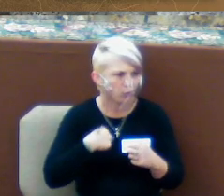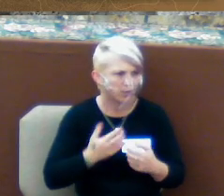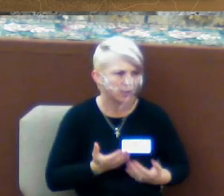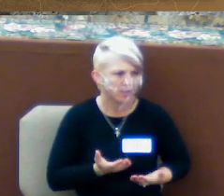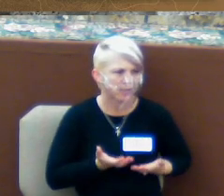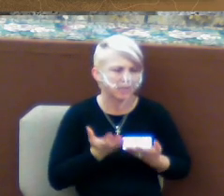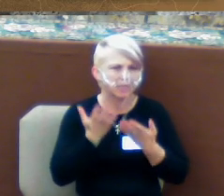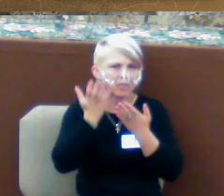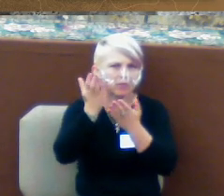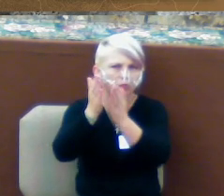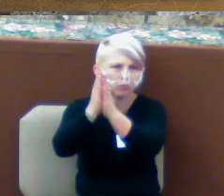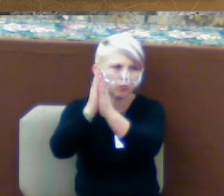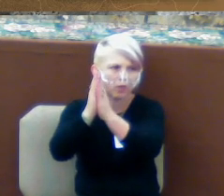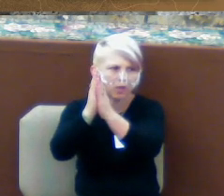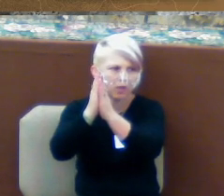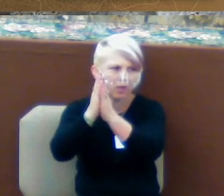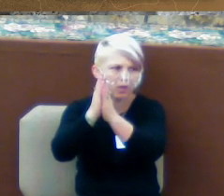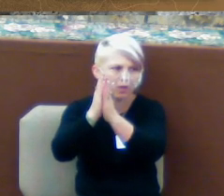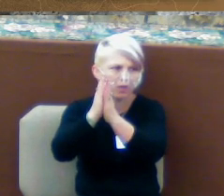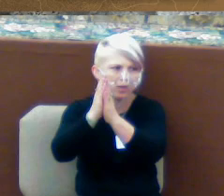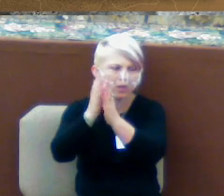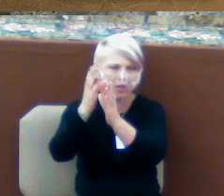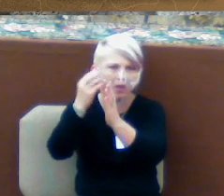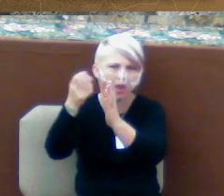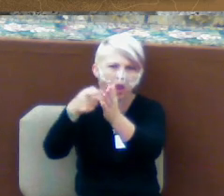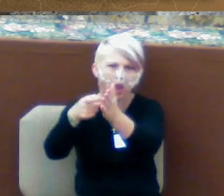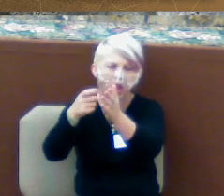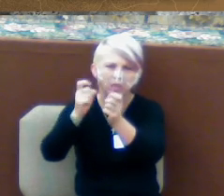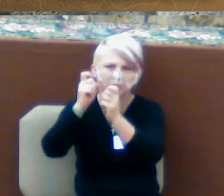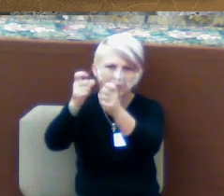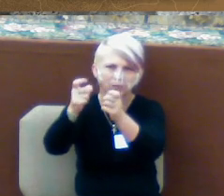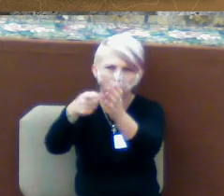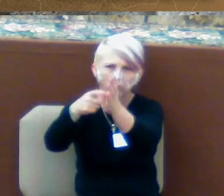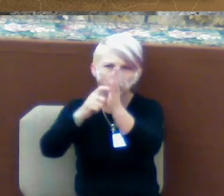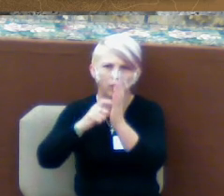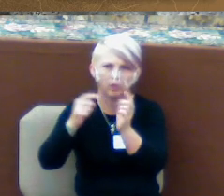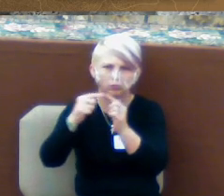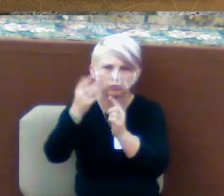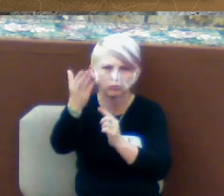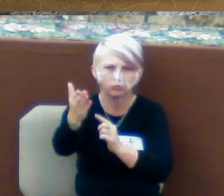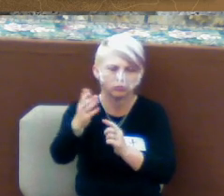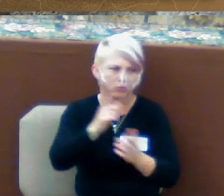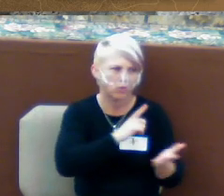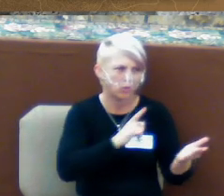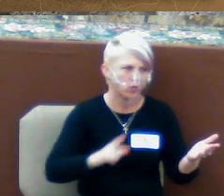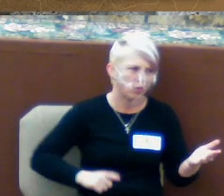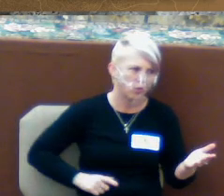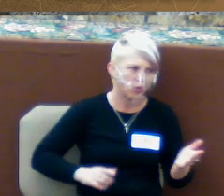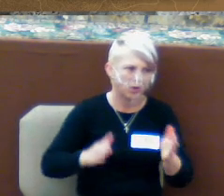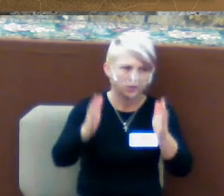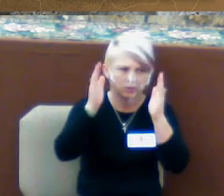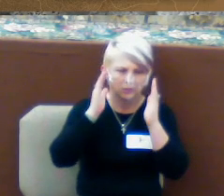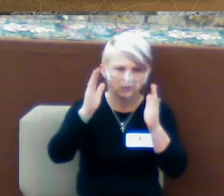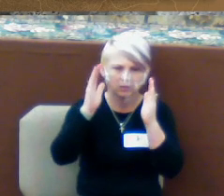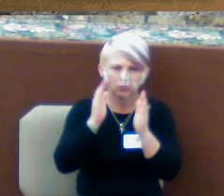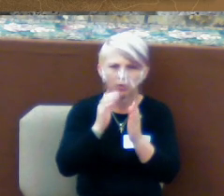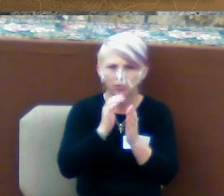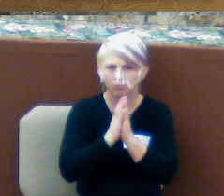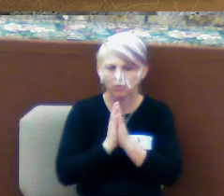our prayers and raise our petitions to you. Lord, attend to our prayer.